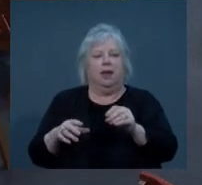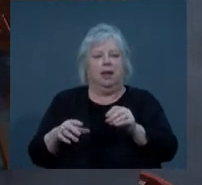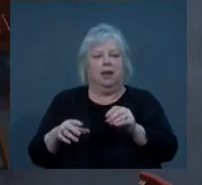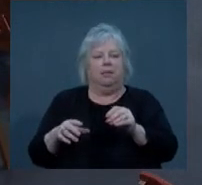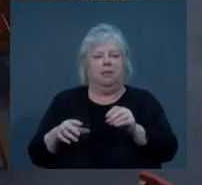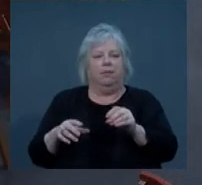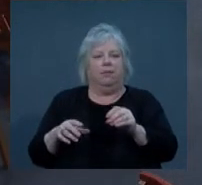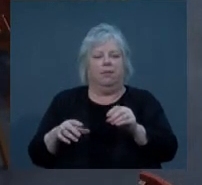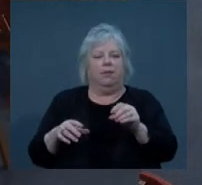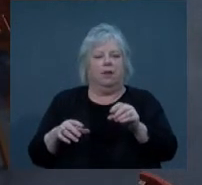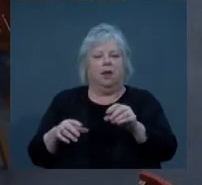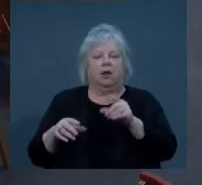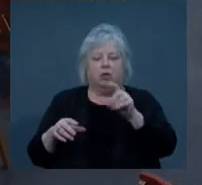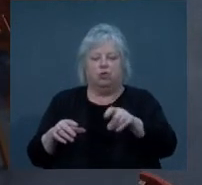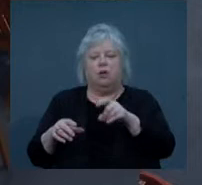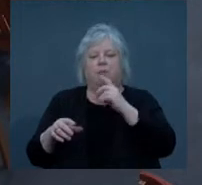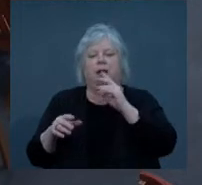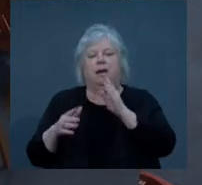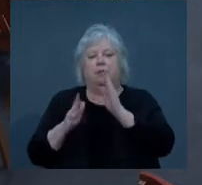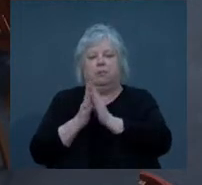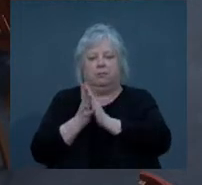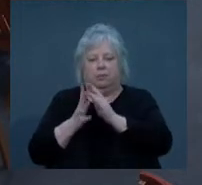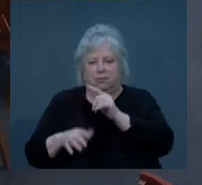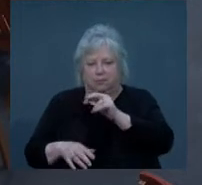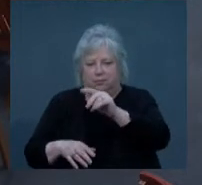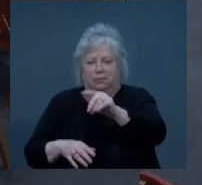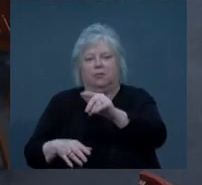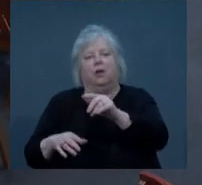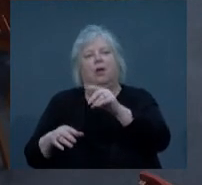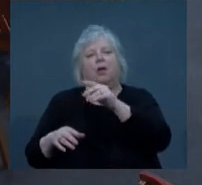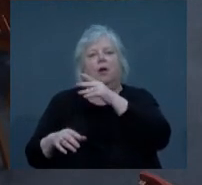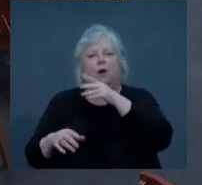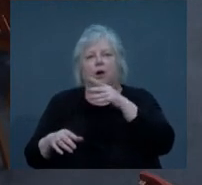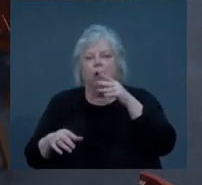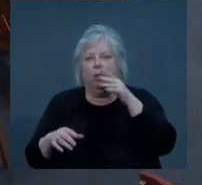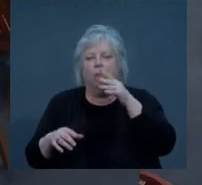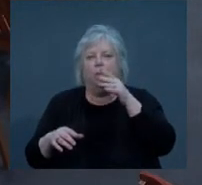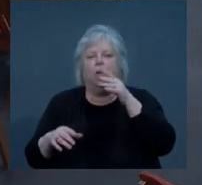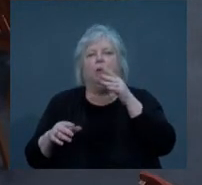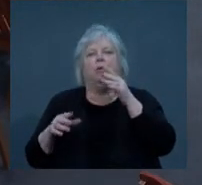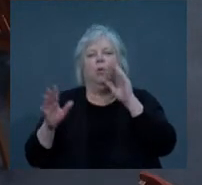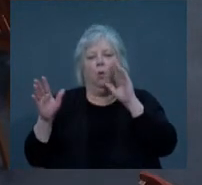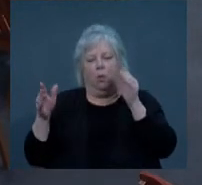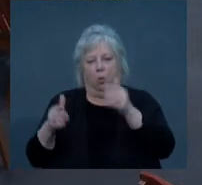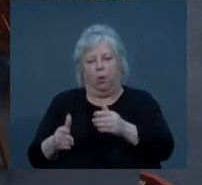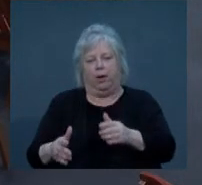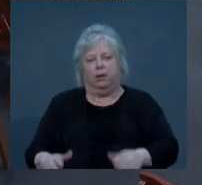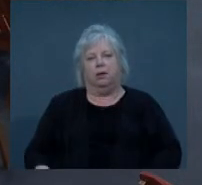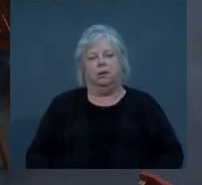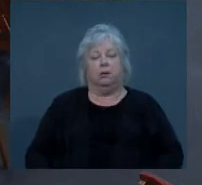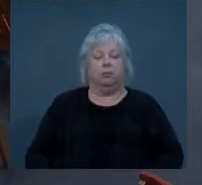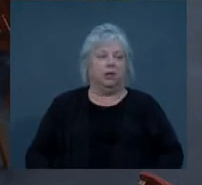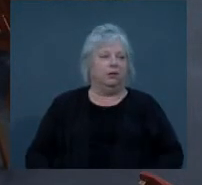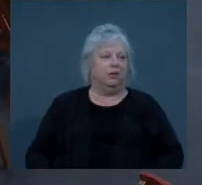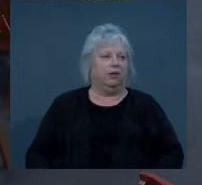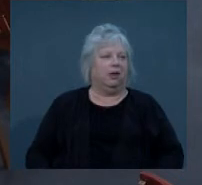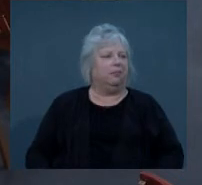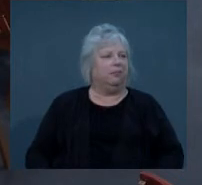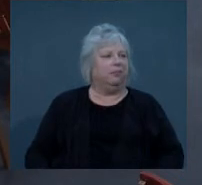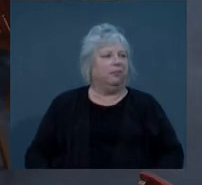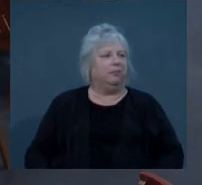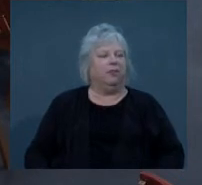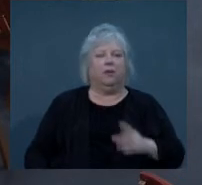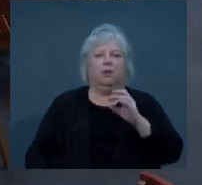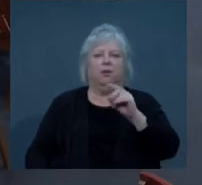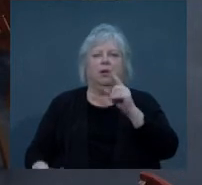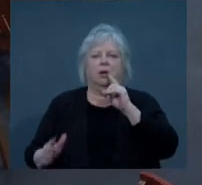be pedestrian, urban-oriented. Okay. Thank you. Would you, Walter, move down the